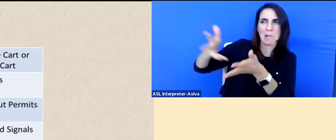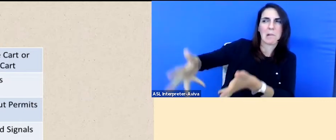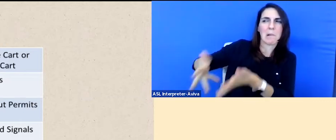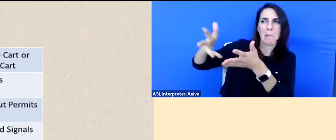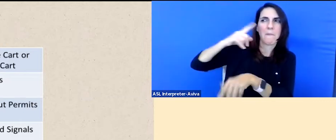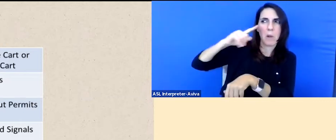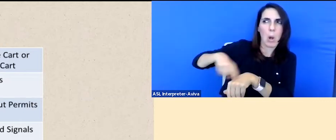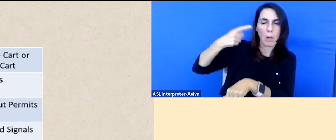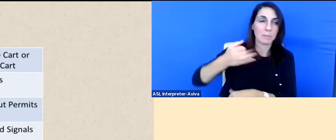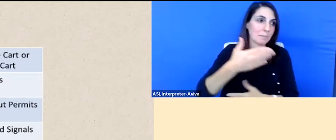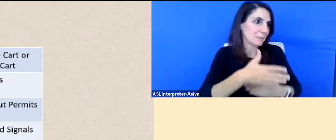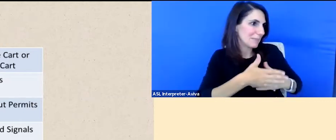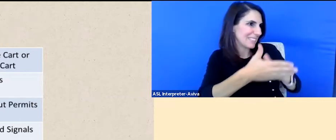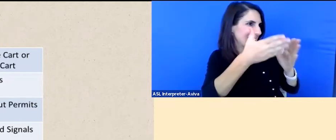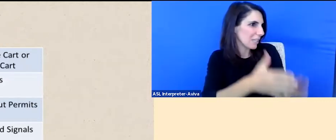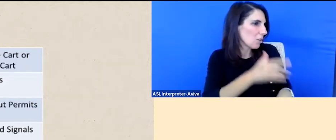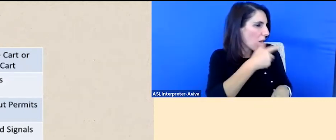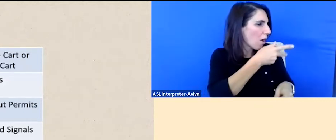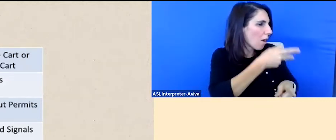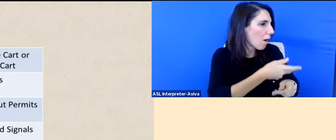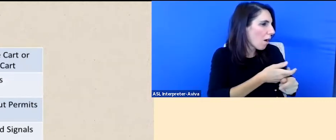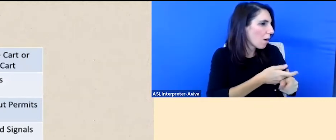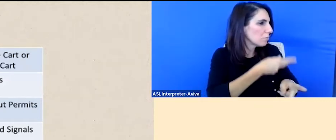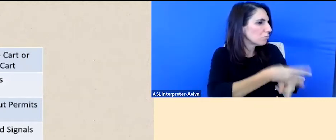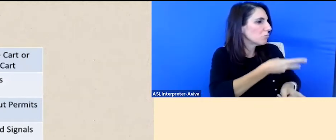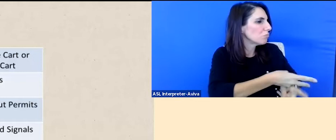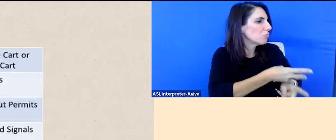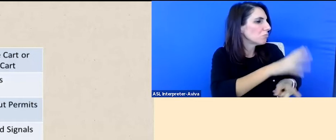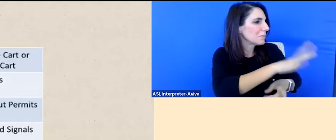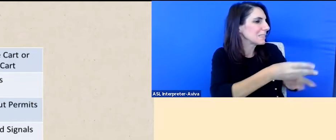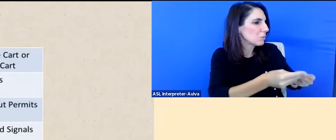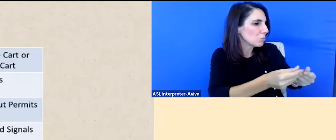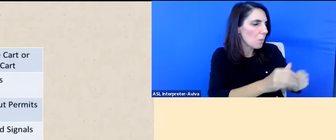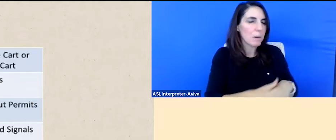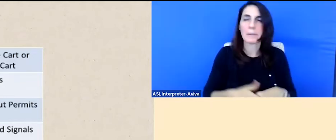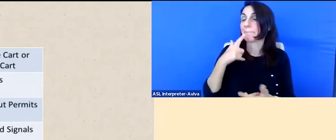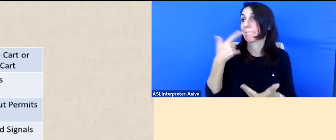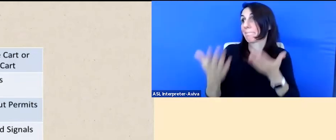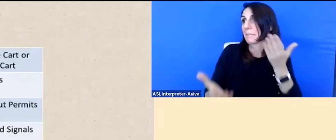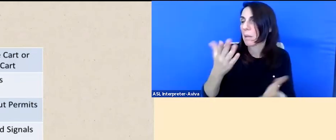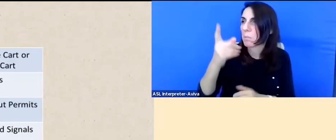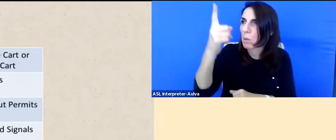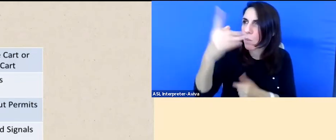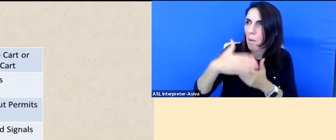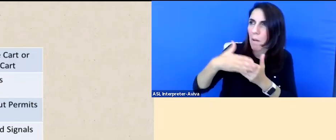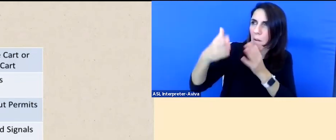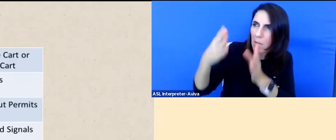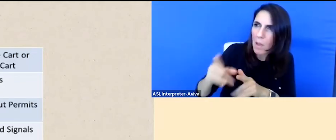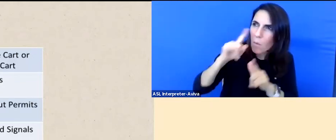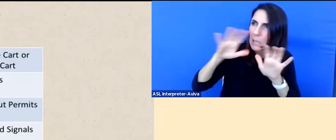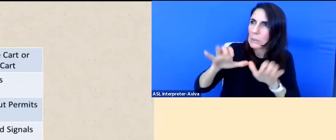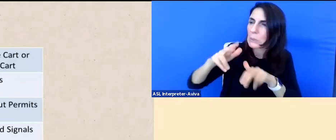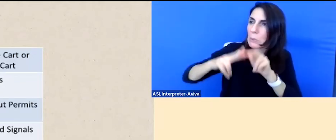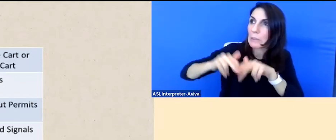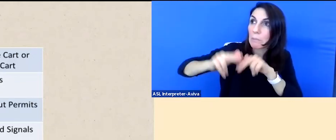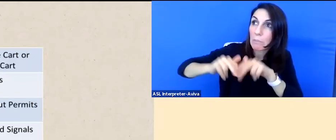neighbor isn't keeping up with the maintenance on their property, maybe there is a neighbor maybe doing building work without